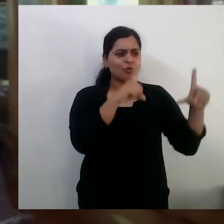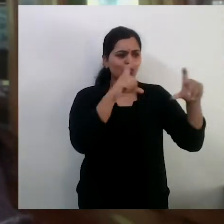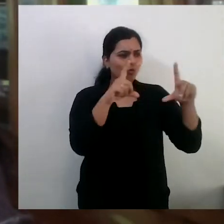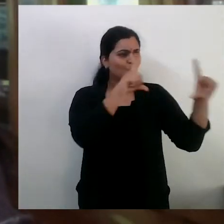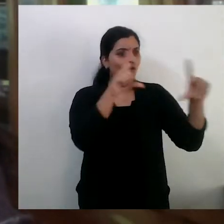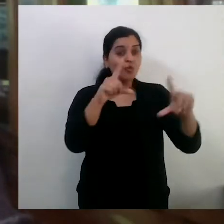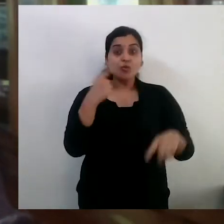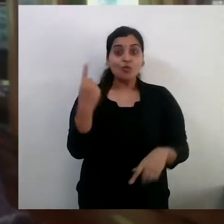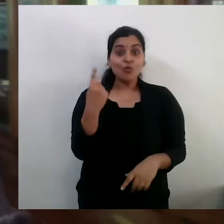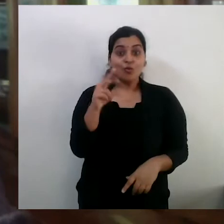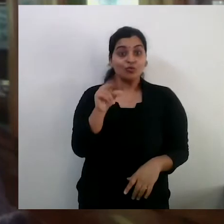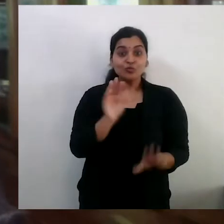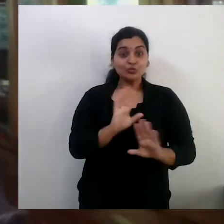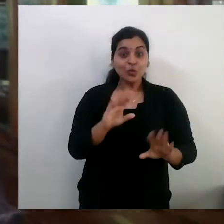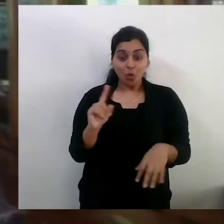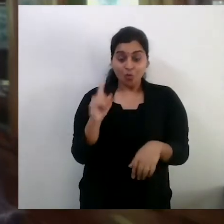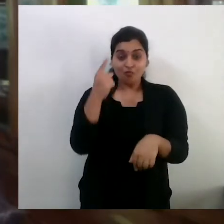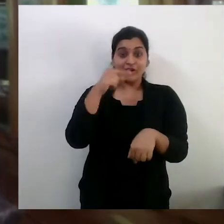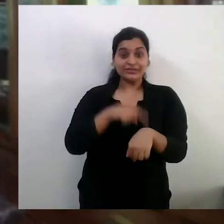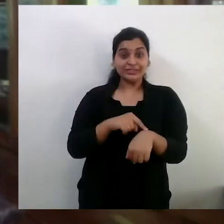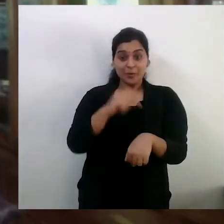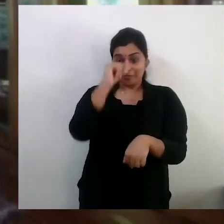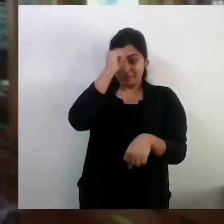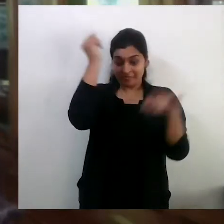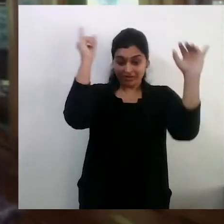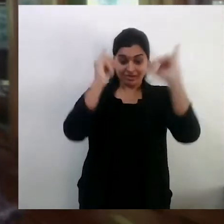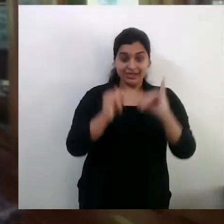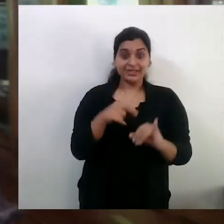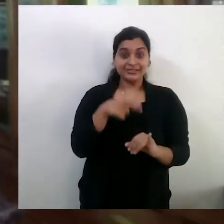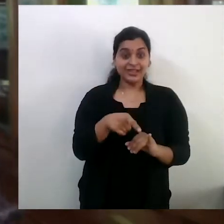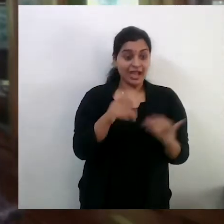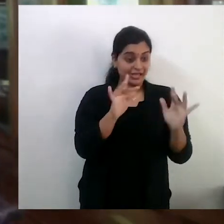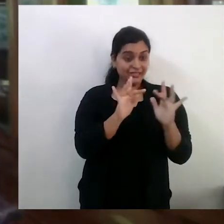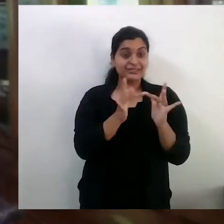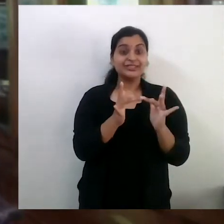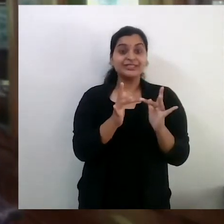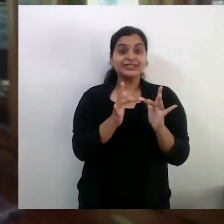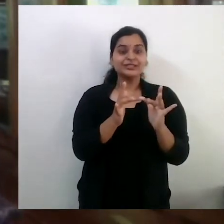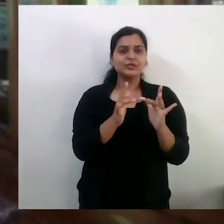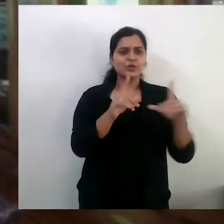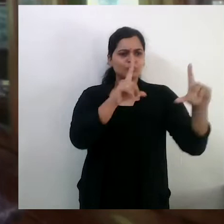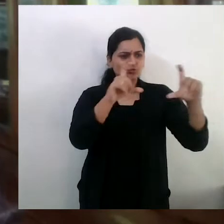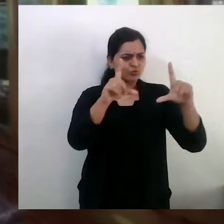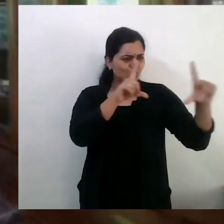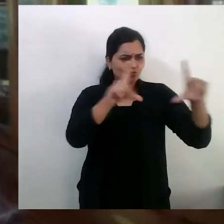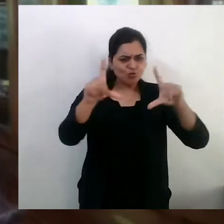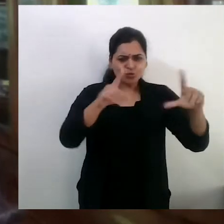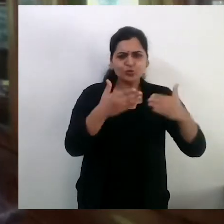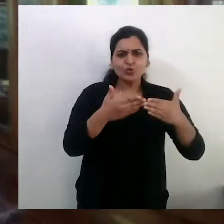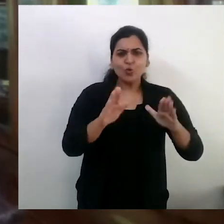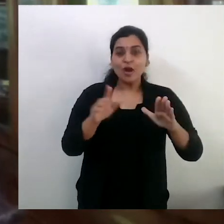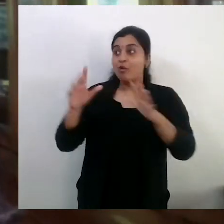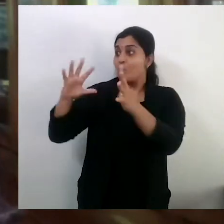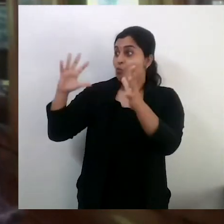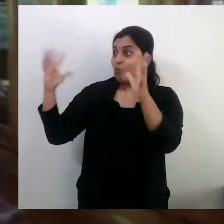it also is the first one in the digital space in this country and perhaps one of the first ones in